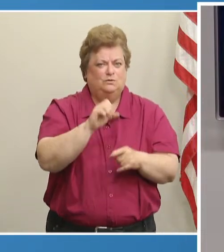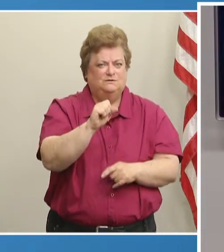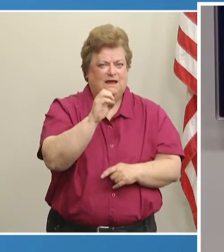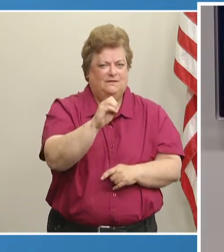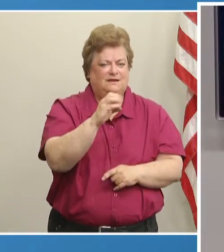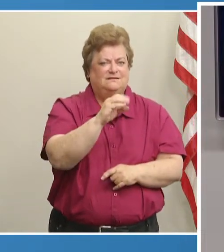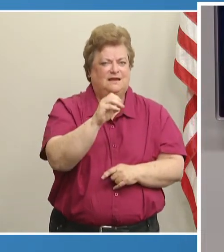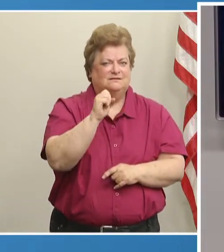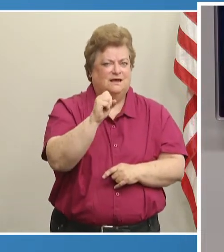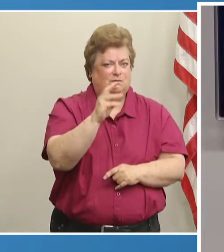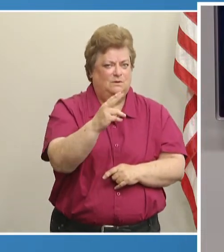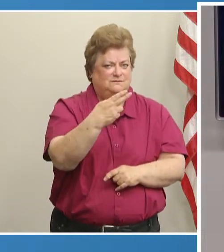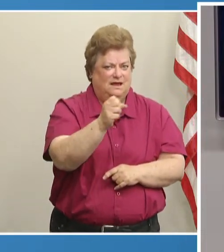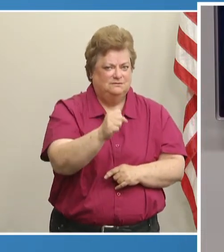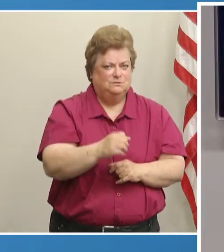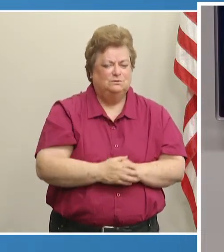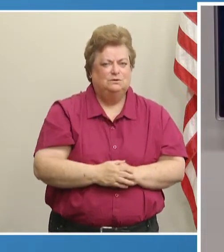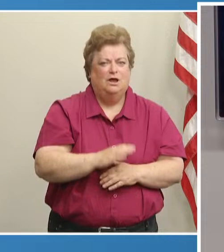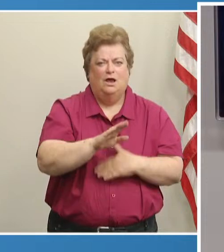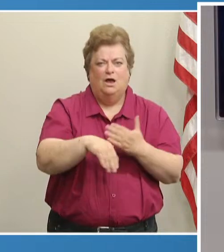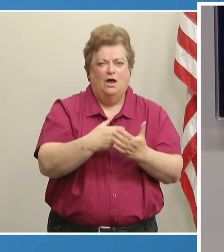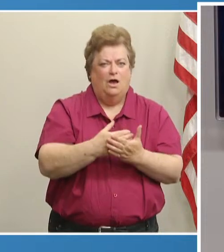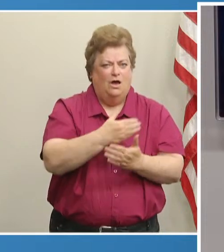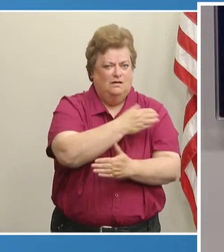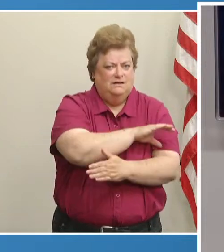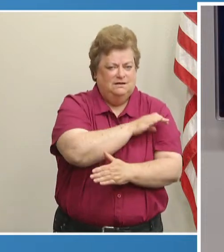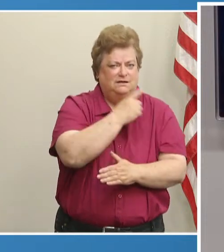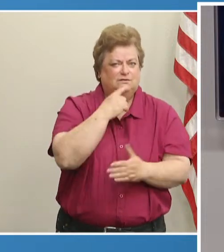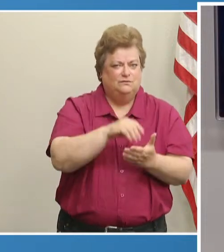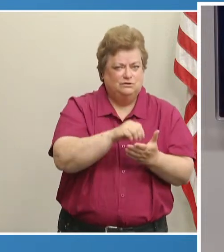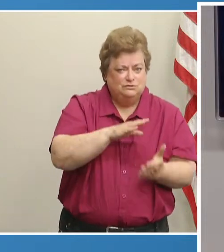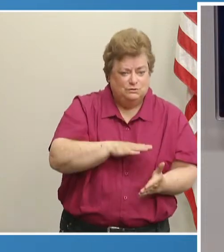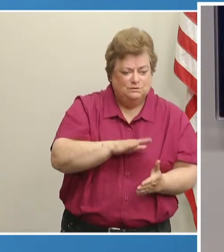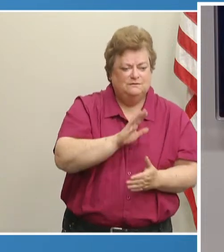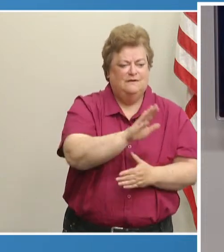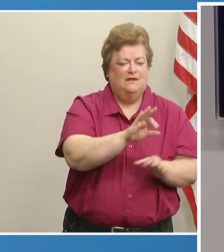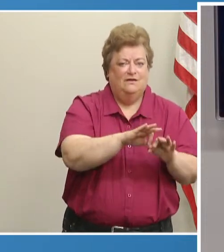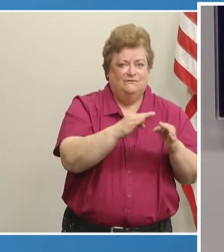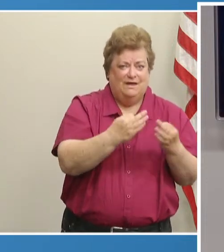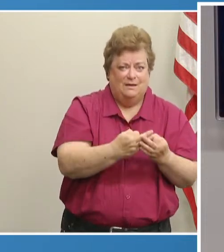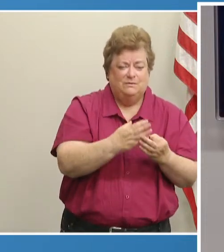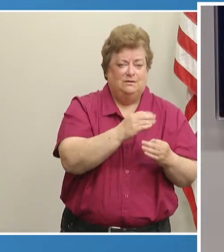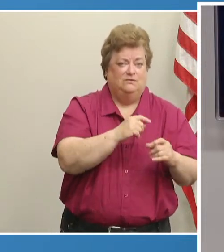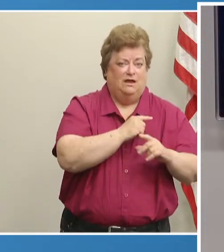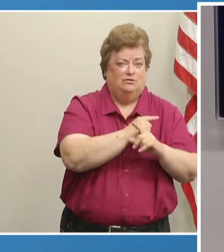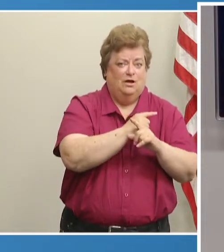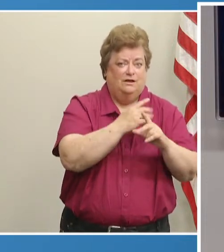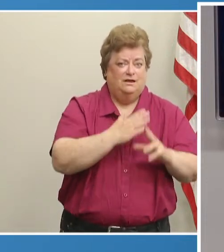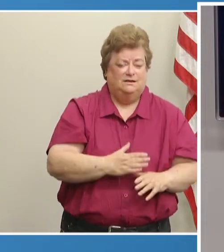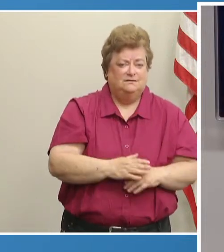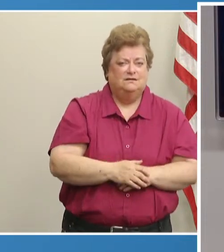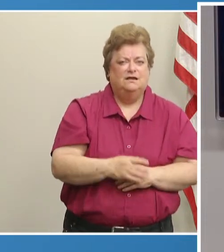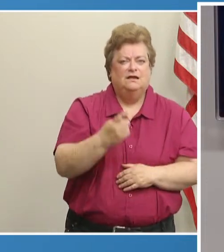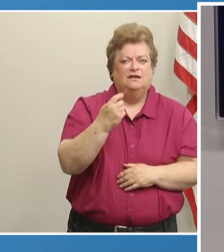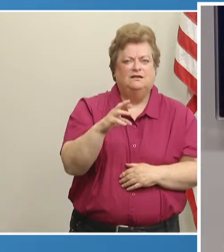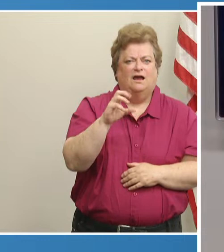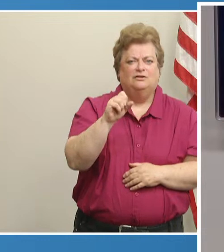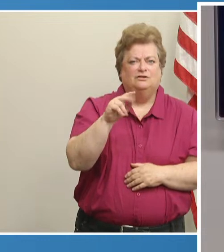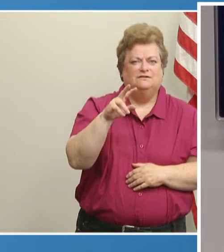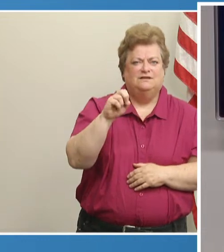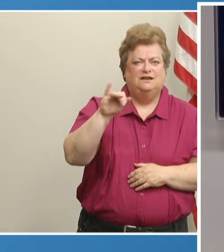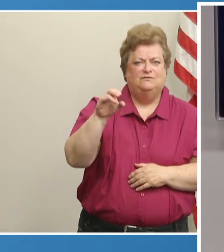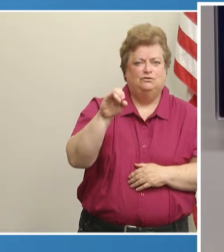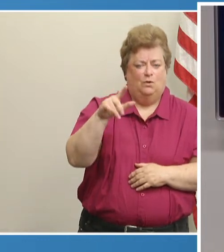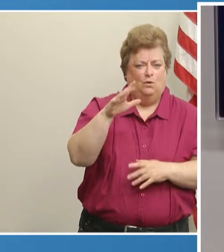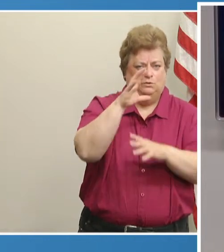and Southwest. All the clinics are for students, their families, and guardians. Dr. Steve Joel,